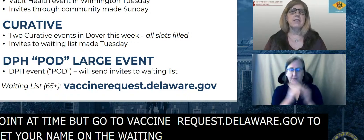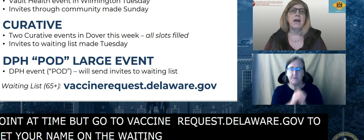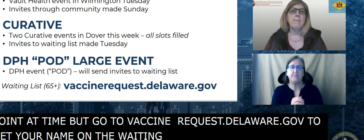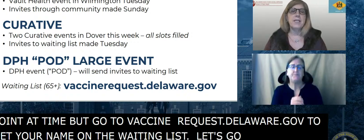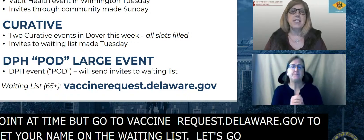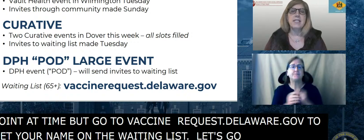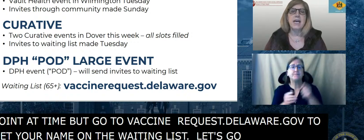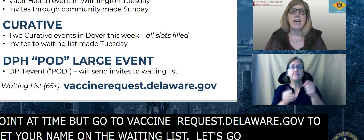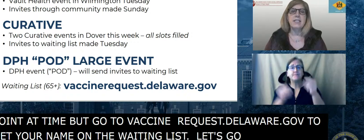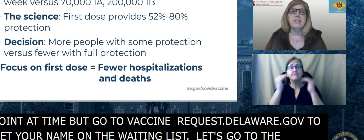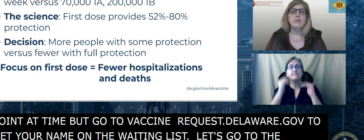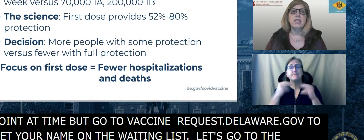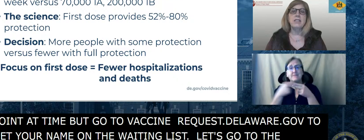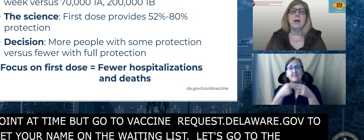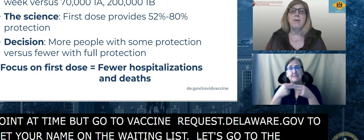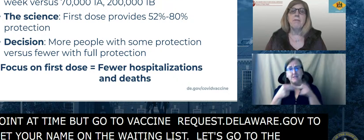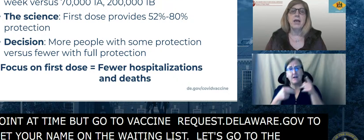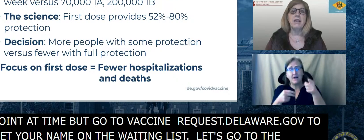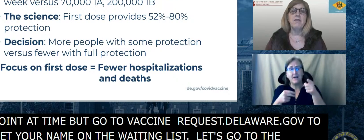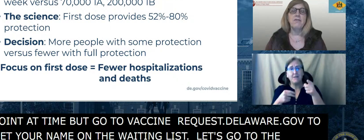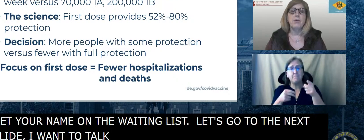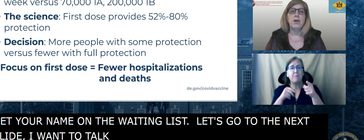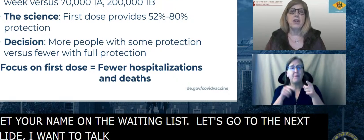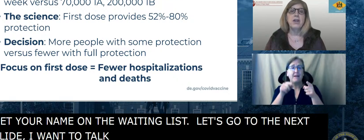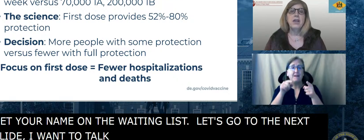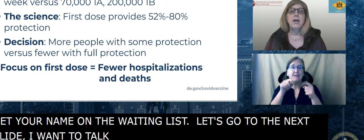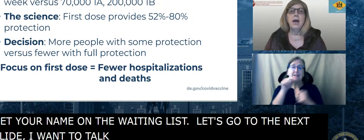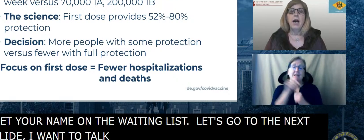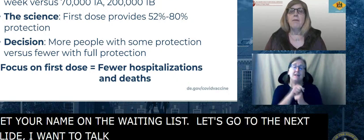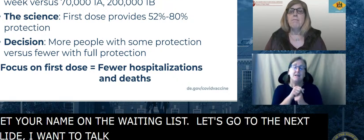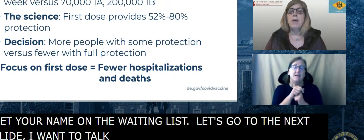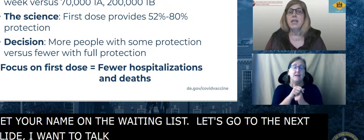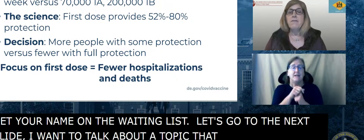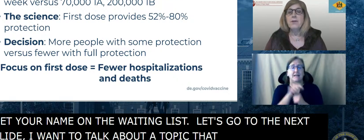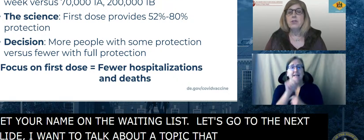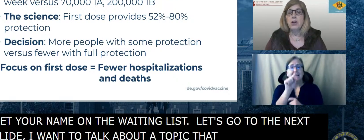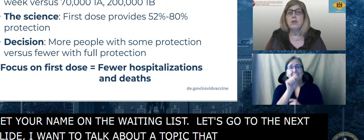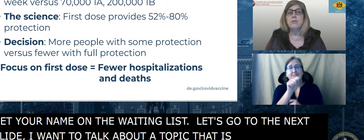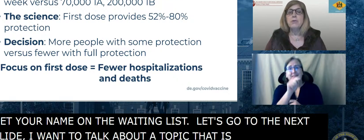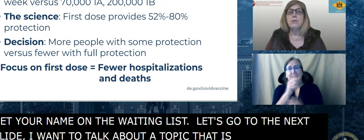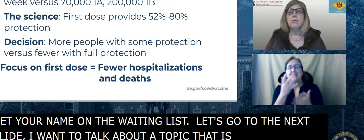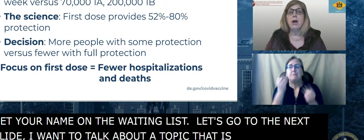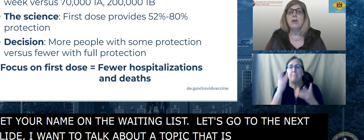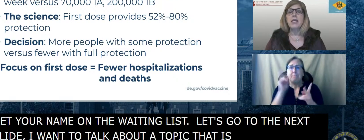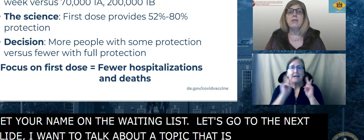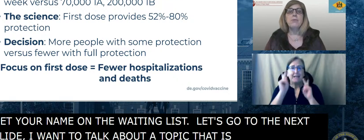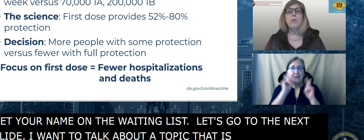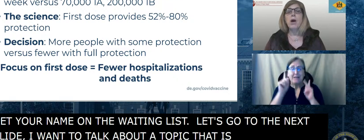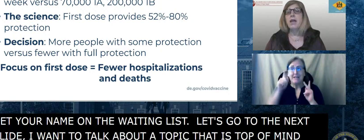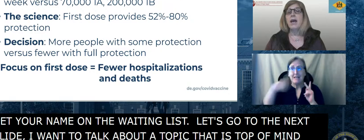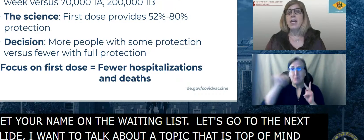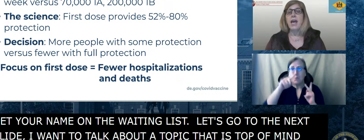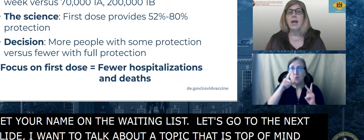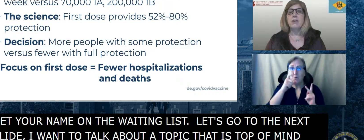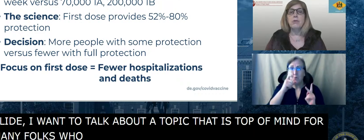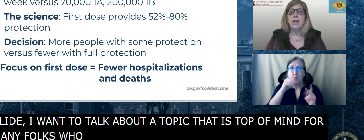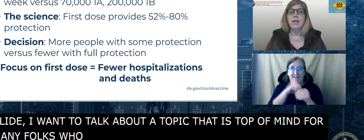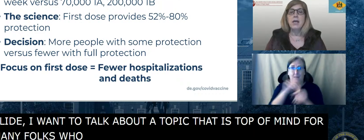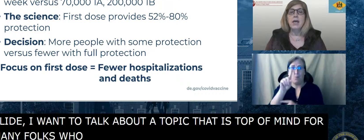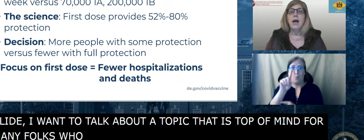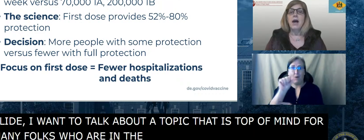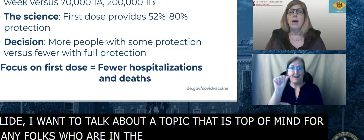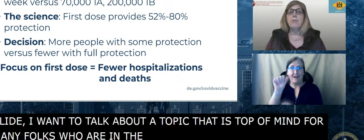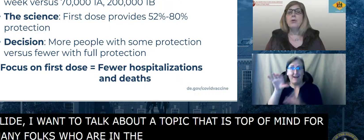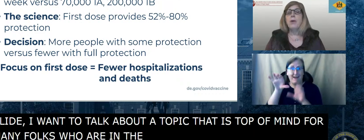about a topic that is really top of mind for many folks who are in the 1A